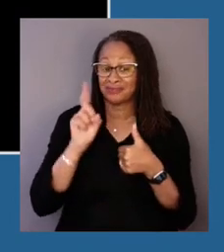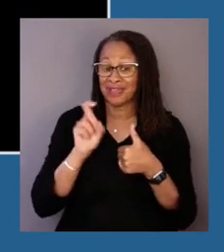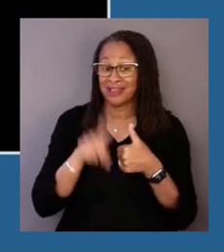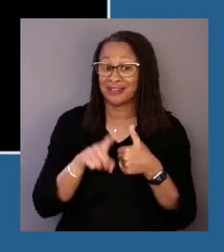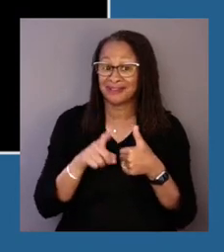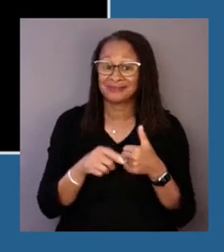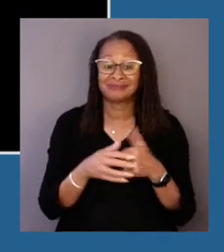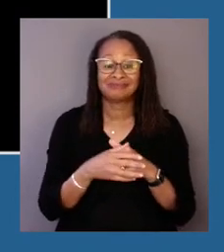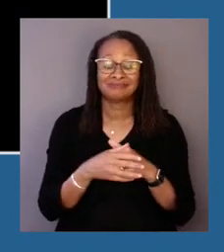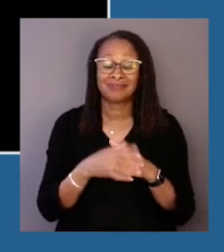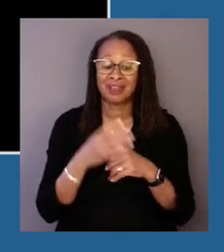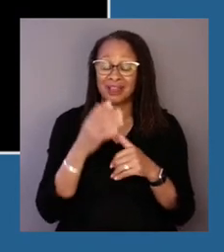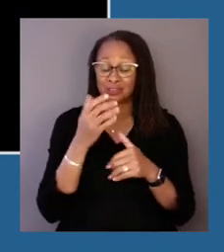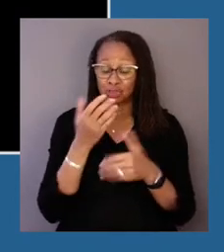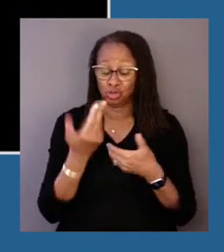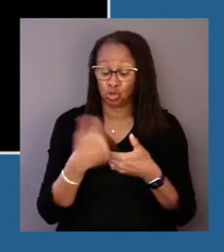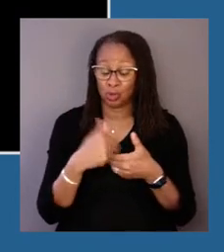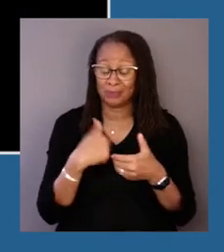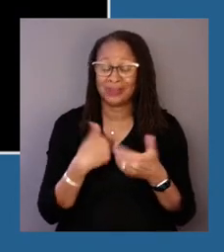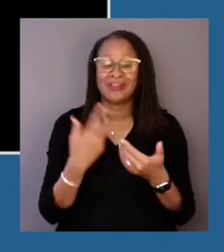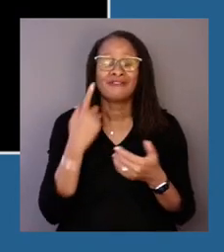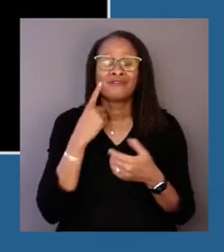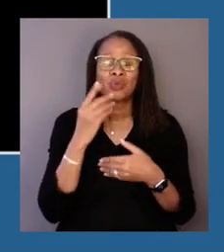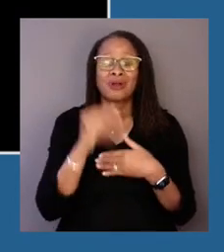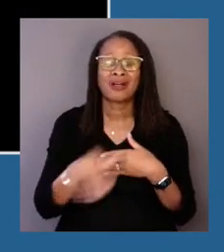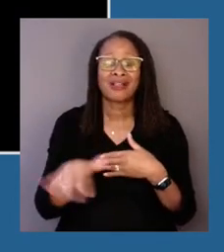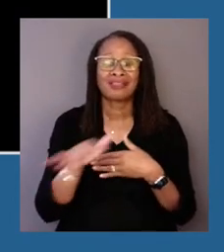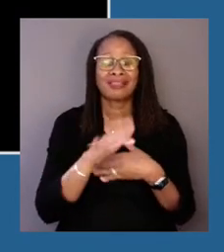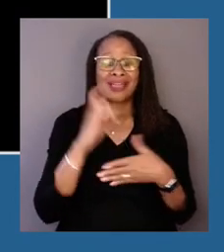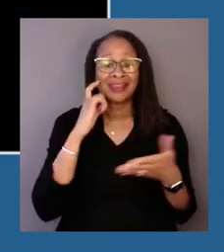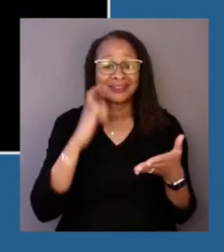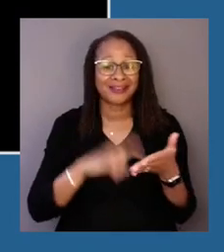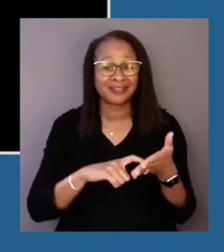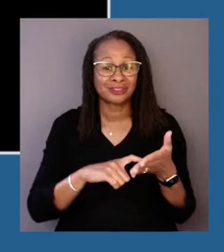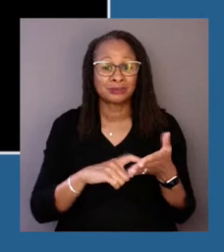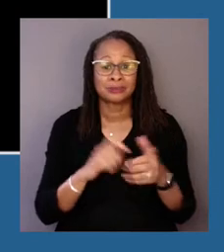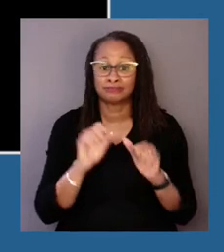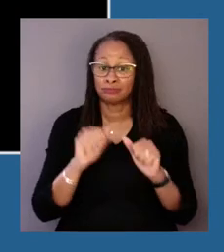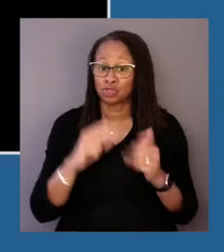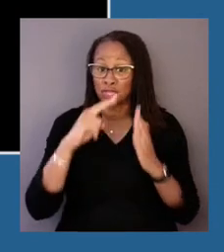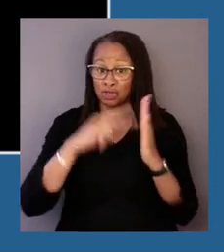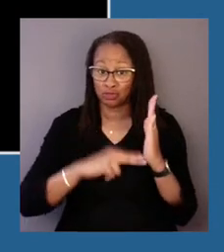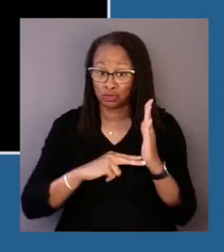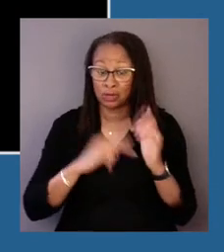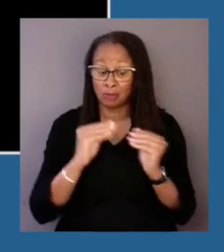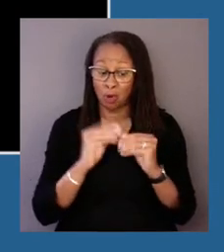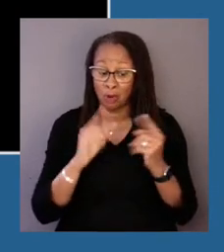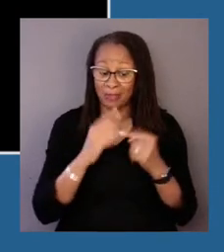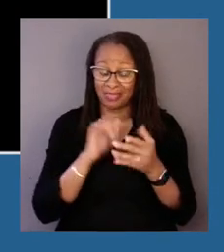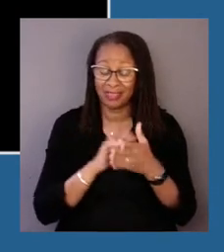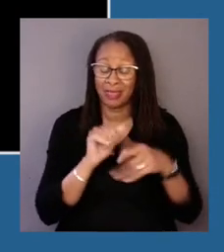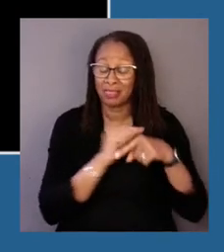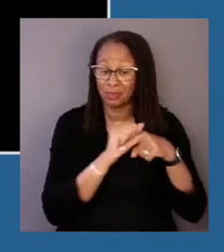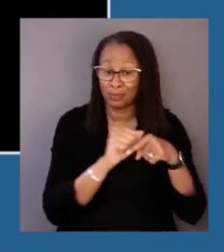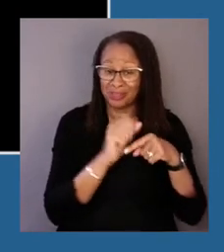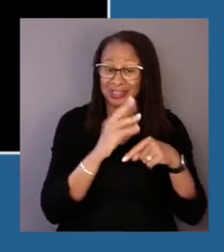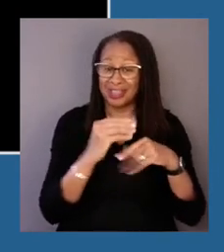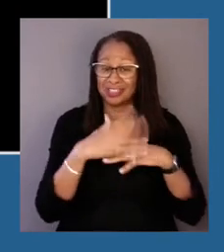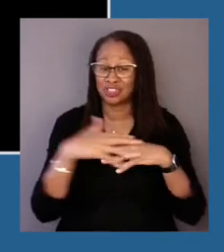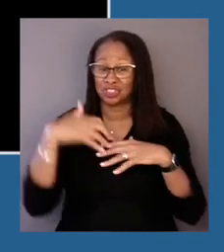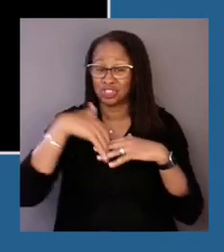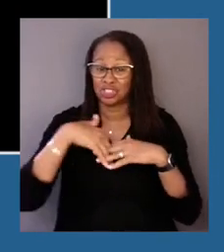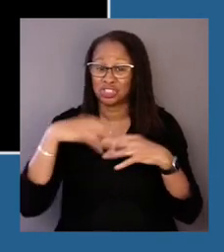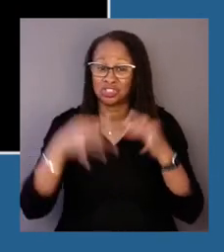me in a land acknowledgement, and you can read more about land acknowledgement practices and Indigenous justice more generally in